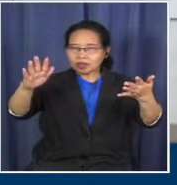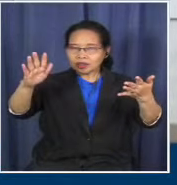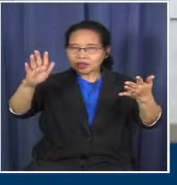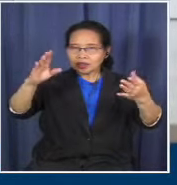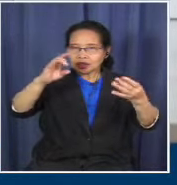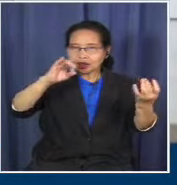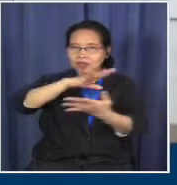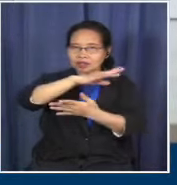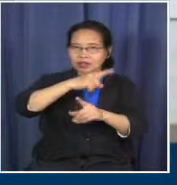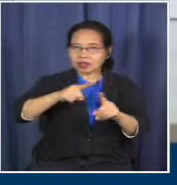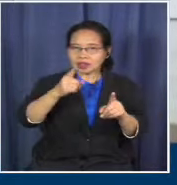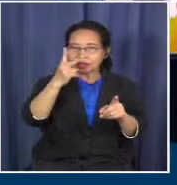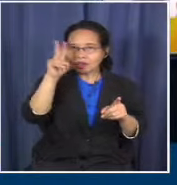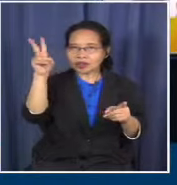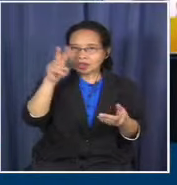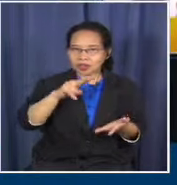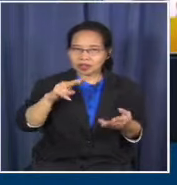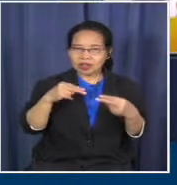of galaxies, etc.